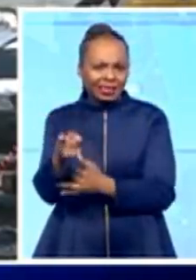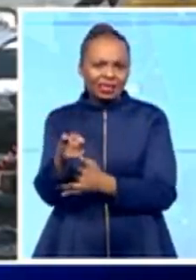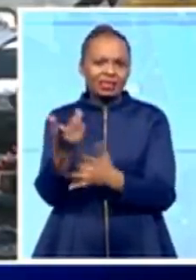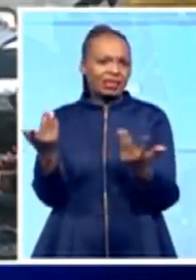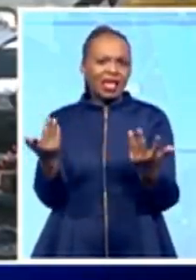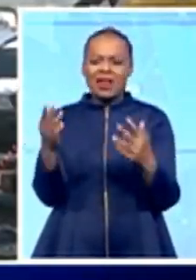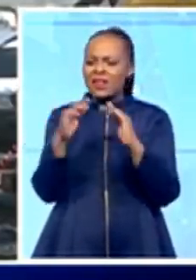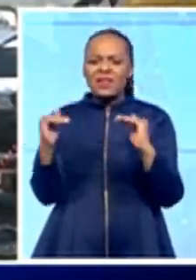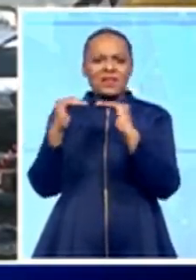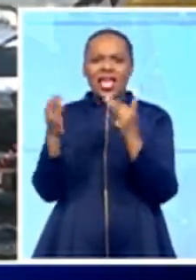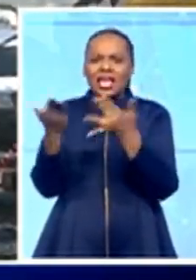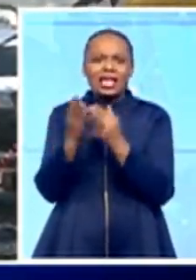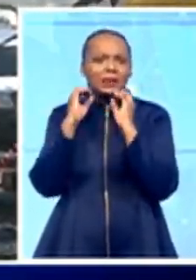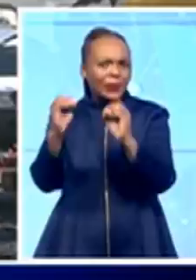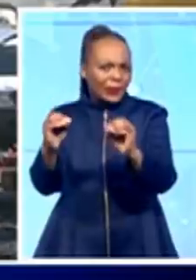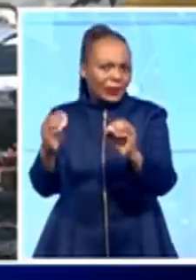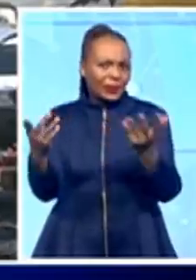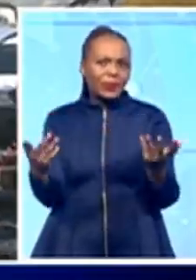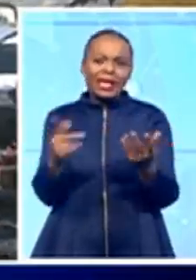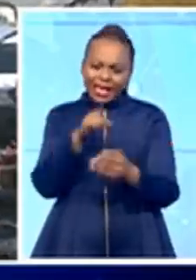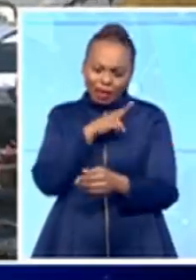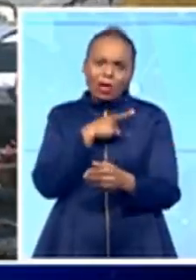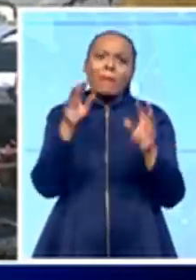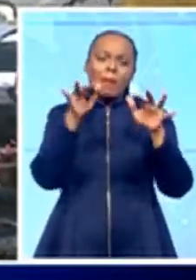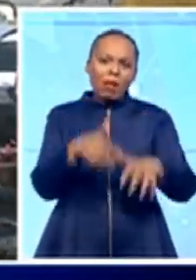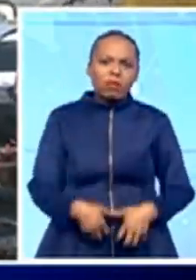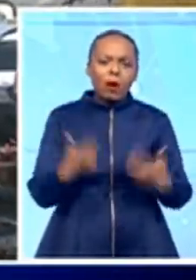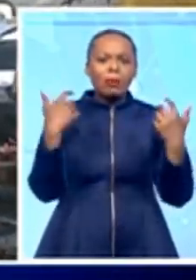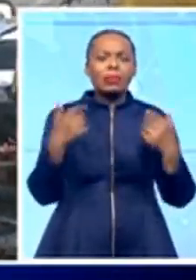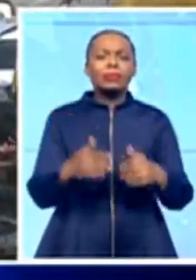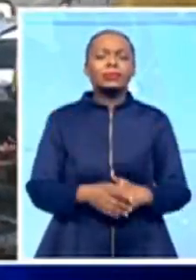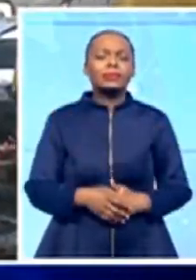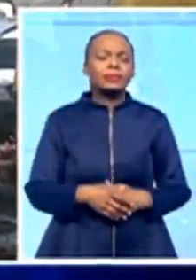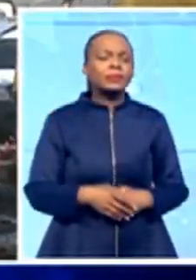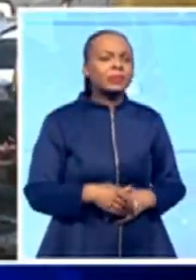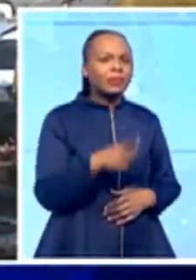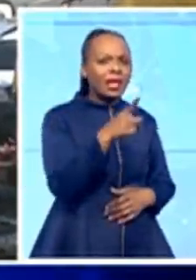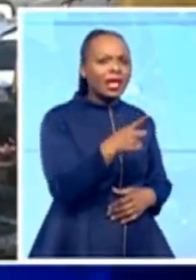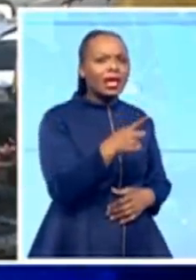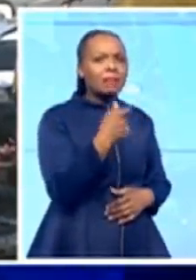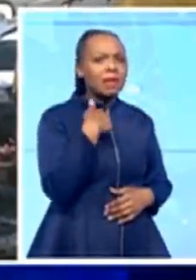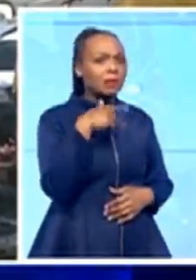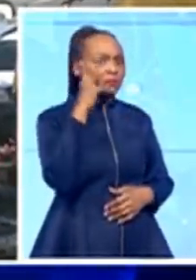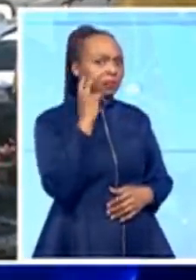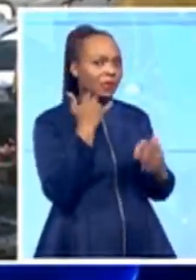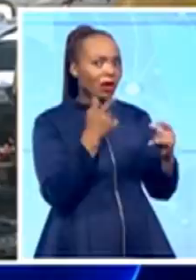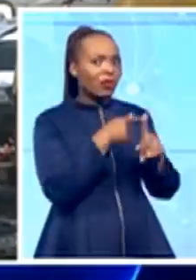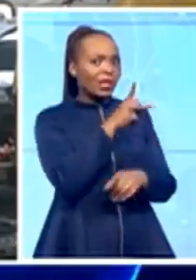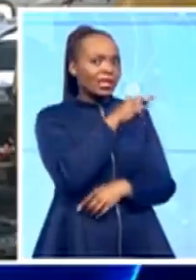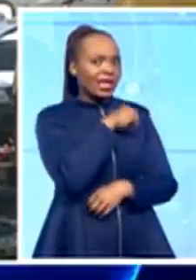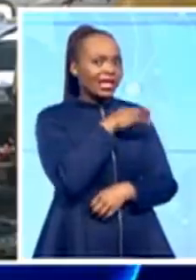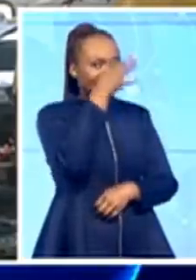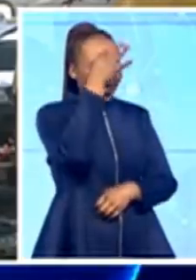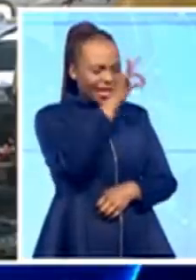with regards to what you just said now. I've just seen a statement from the KZN government. It reads verbatim. It is believed that